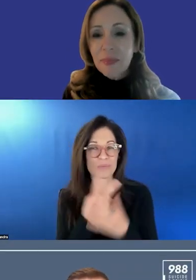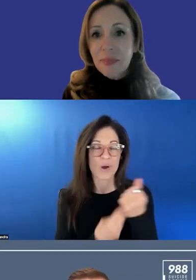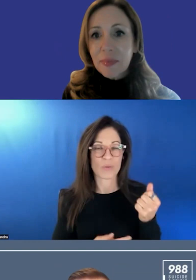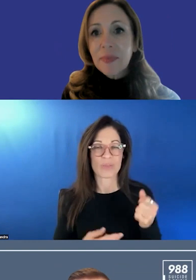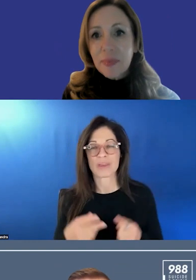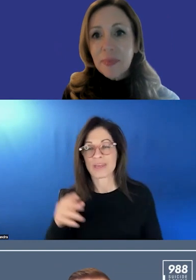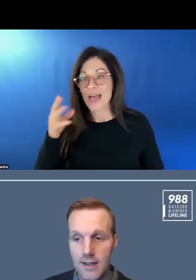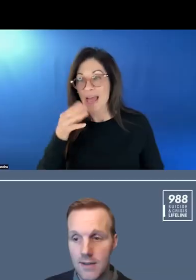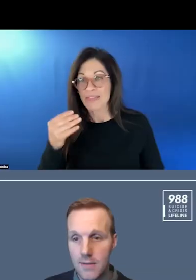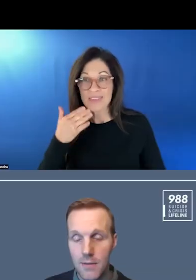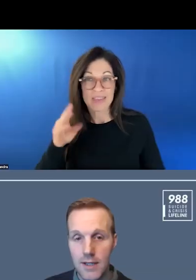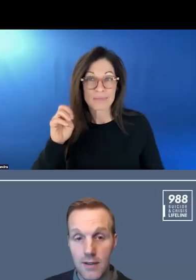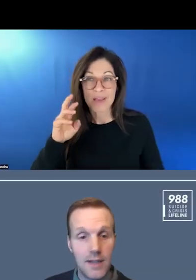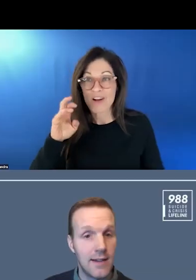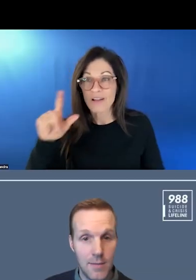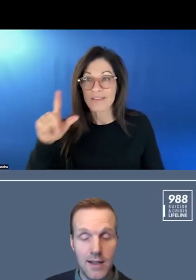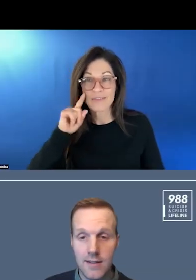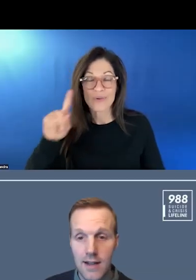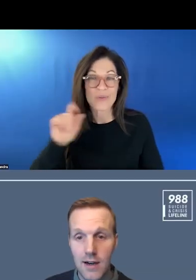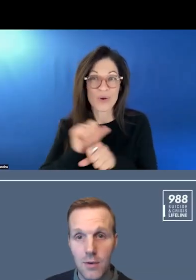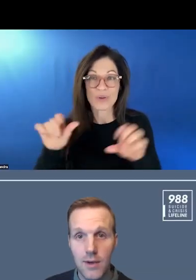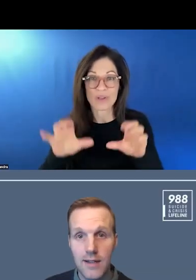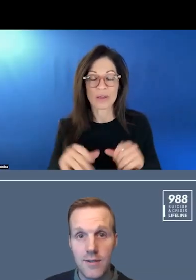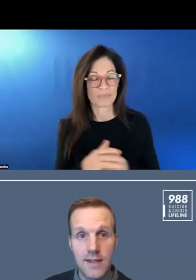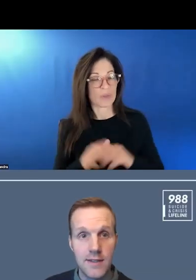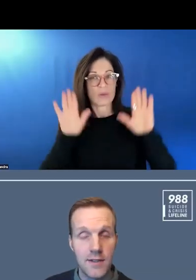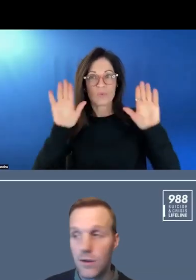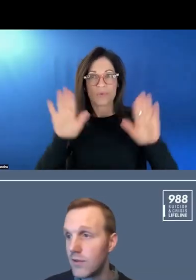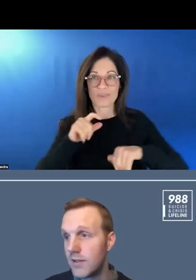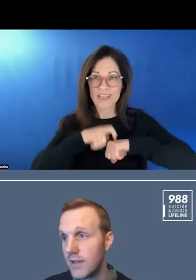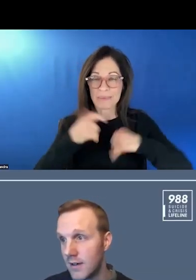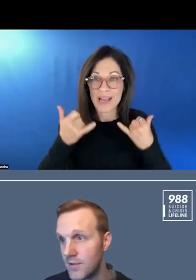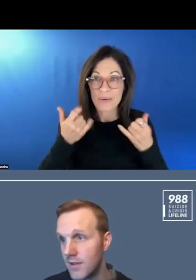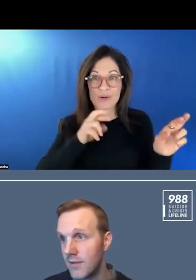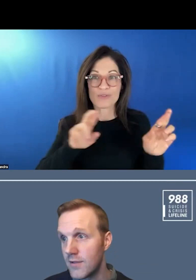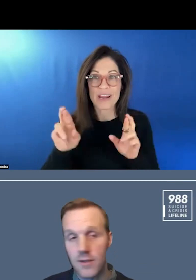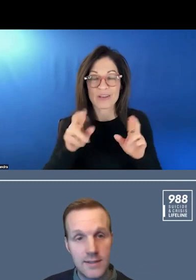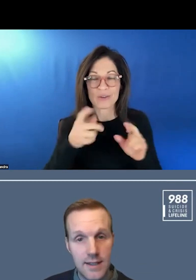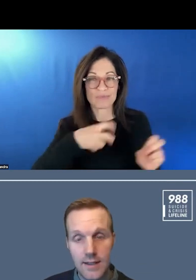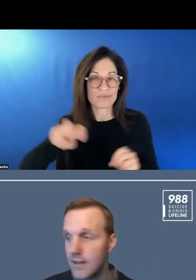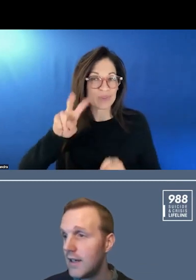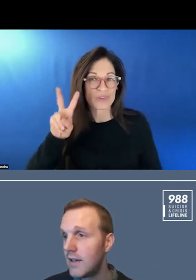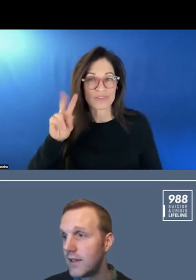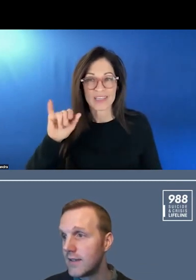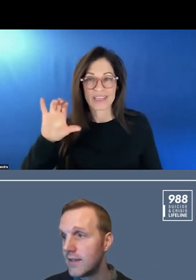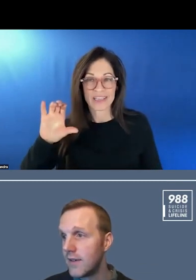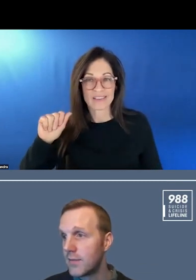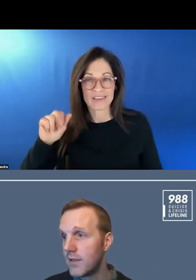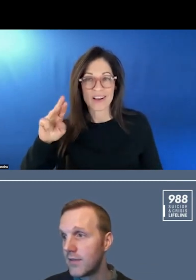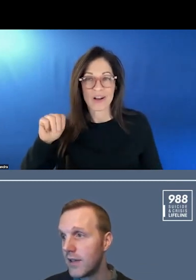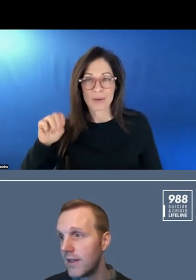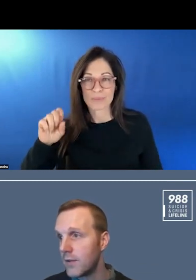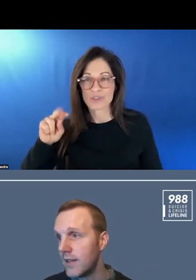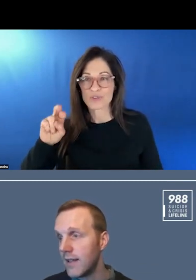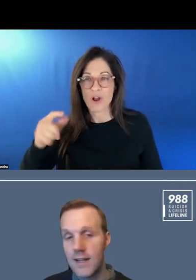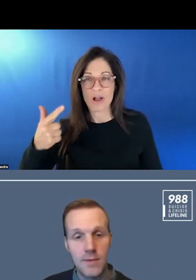that you've done. And great timing, as now we're ready to transition over to Vic Armstrong for Strong Talk. Vic is the Vice